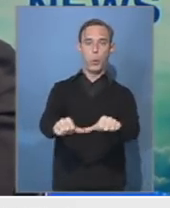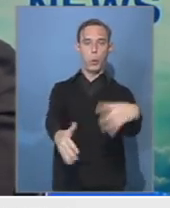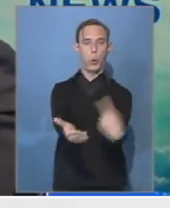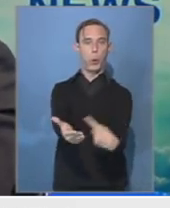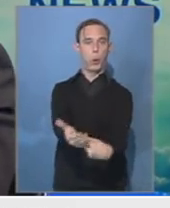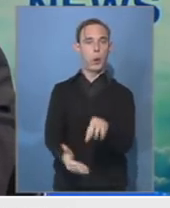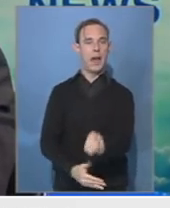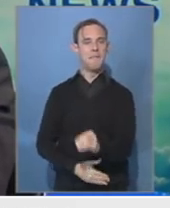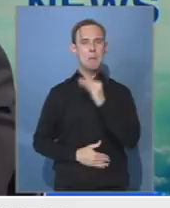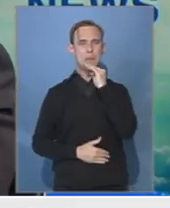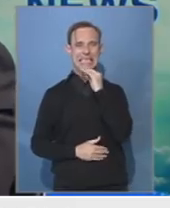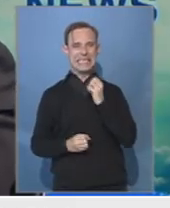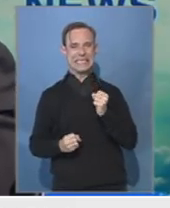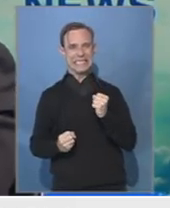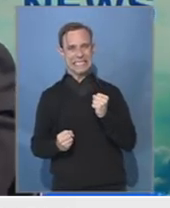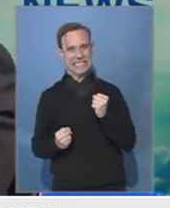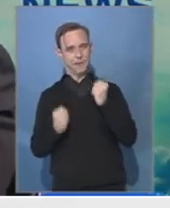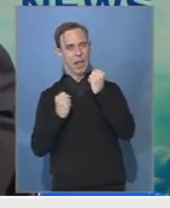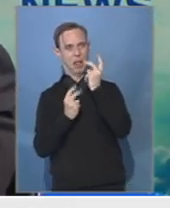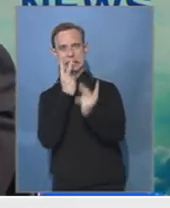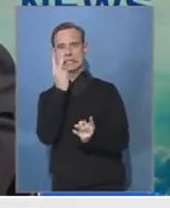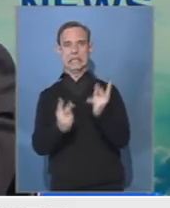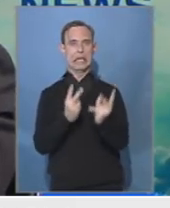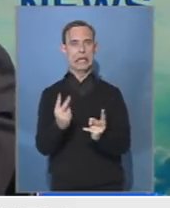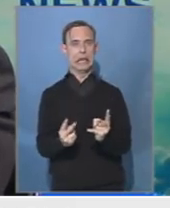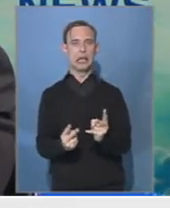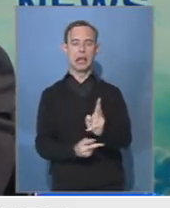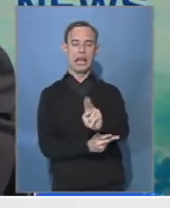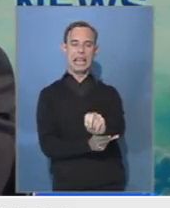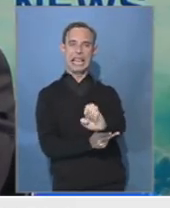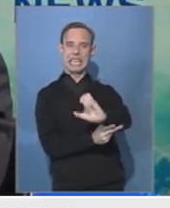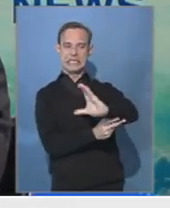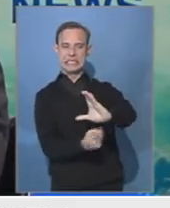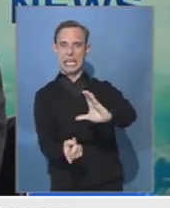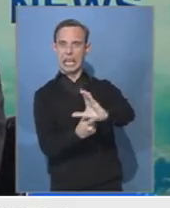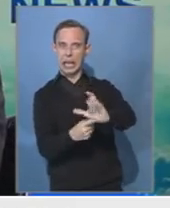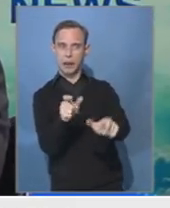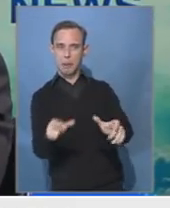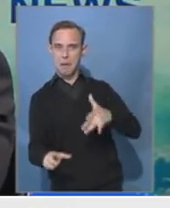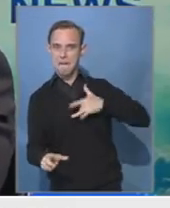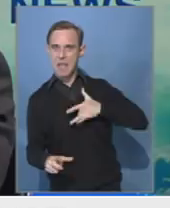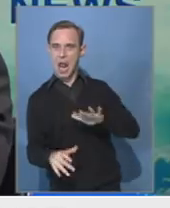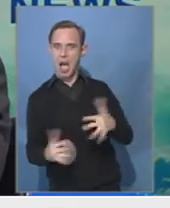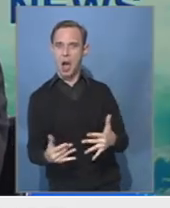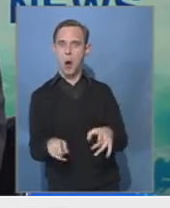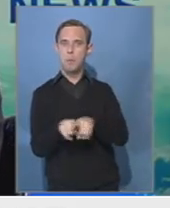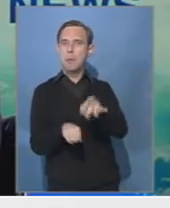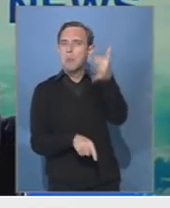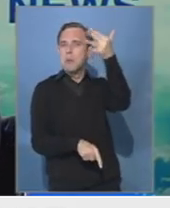to gauge the national mood, but what we do see are stalwarts, MK